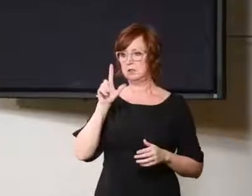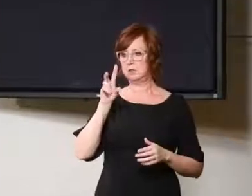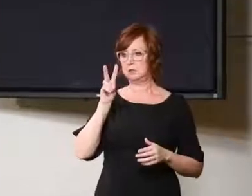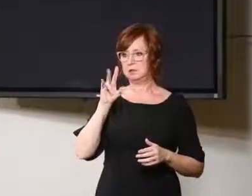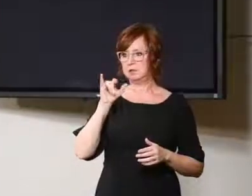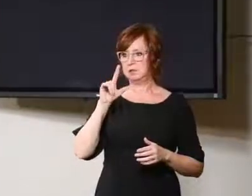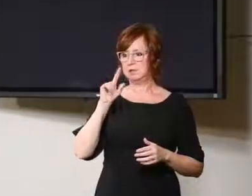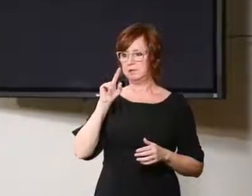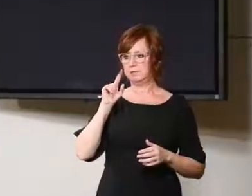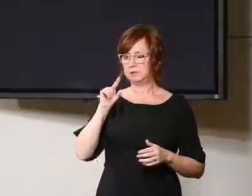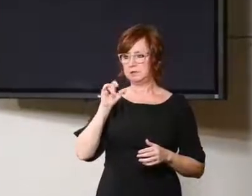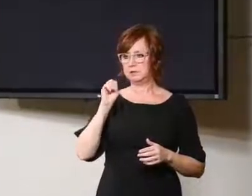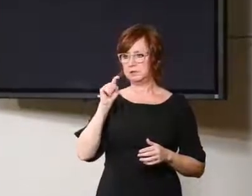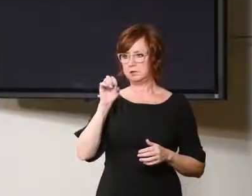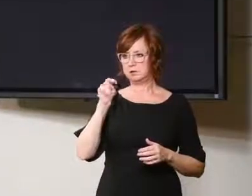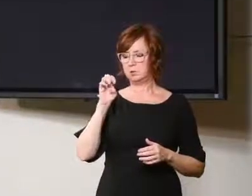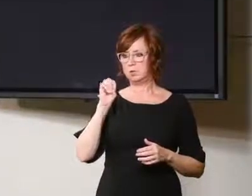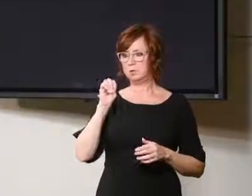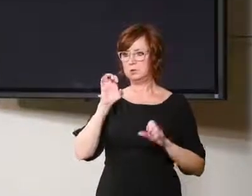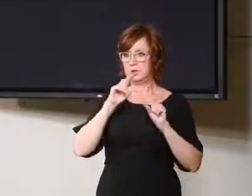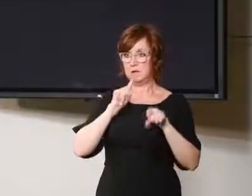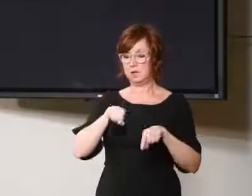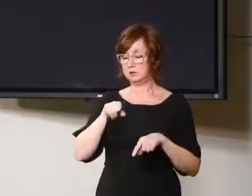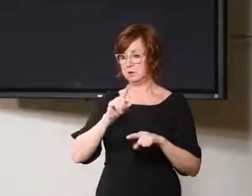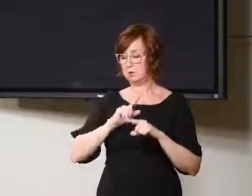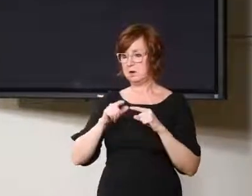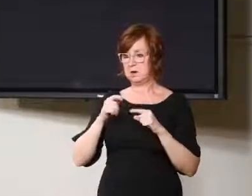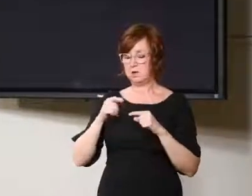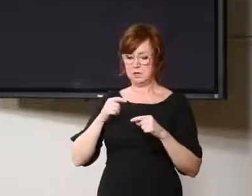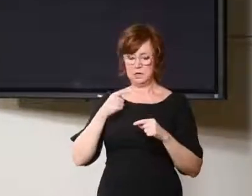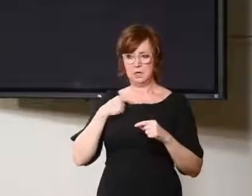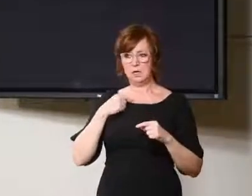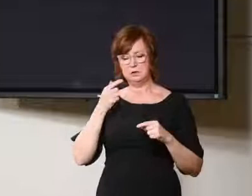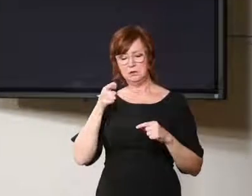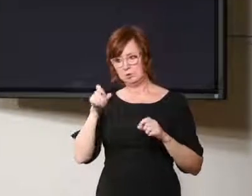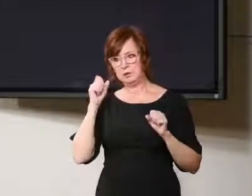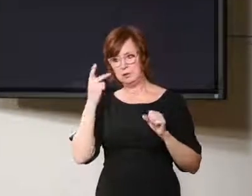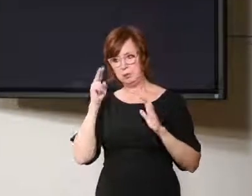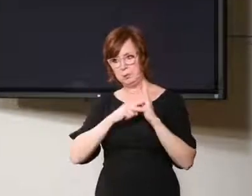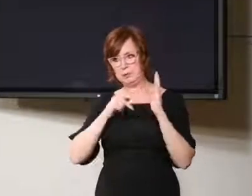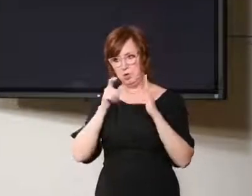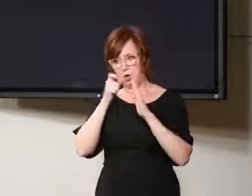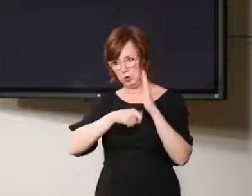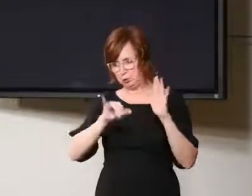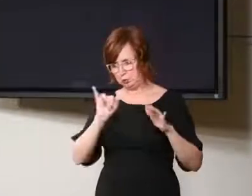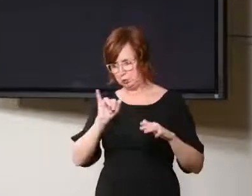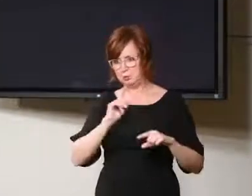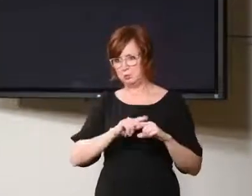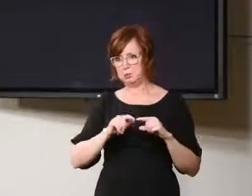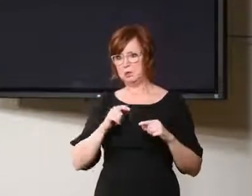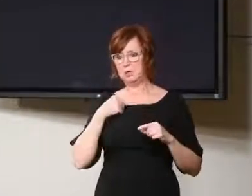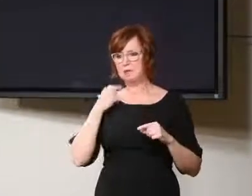at any modeling that was, some of that is in the public domain now as well. Wasn't